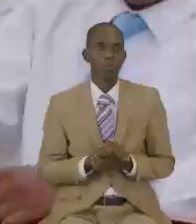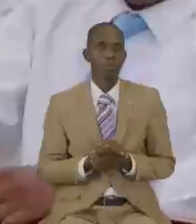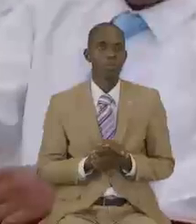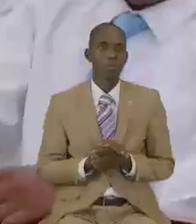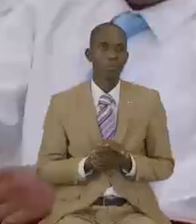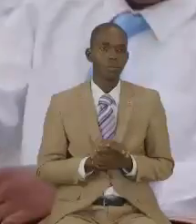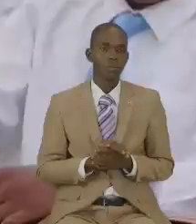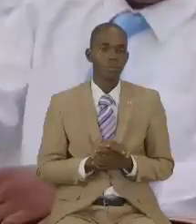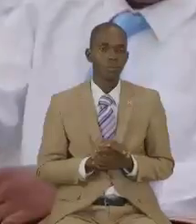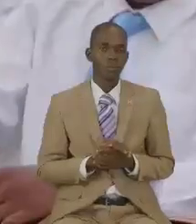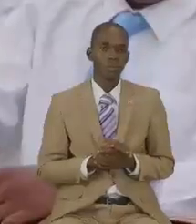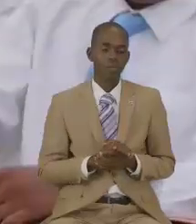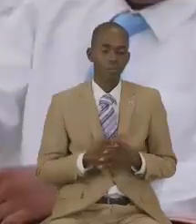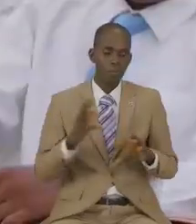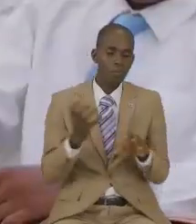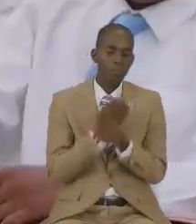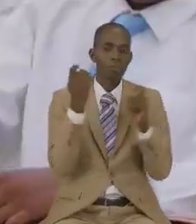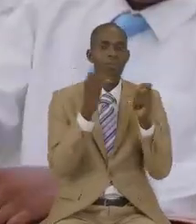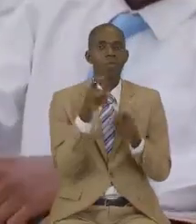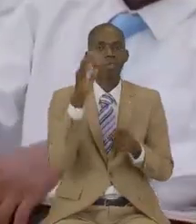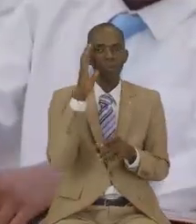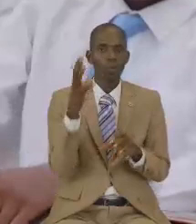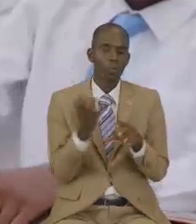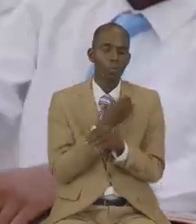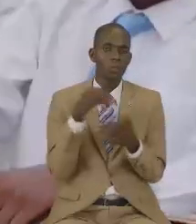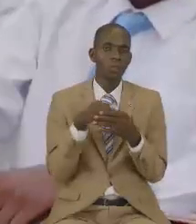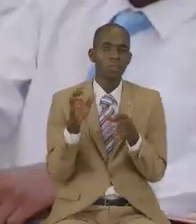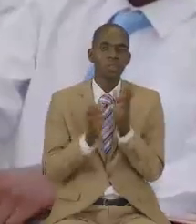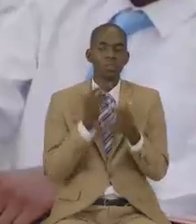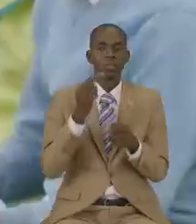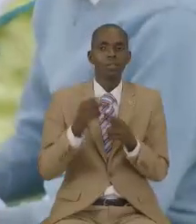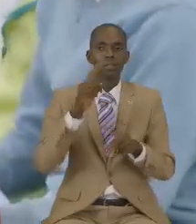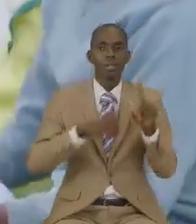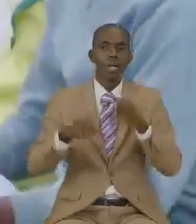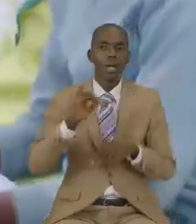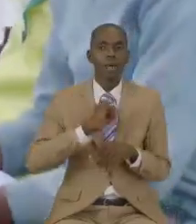winning. You will win. I will win.